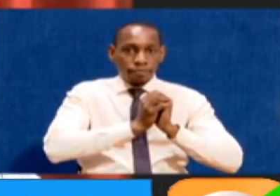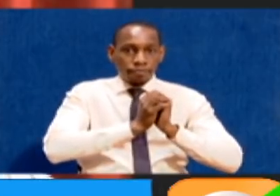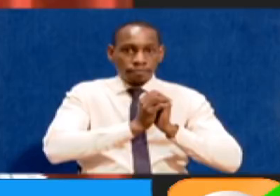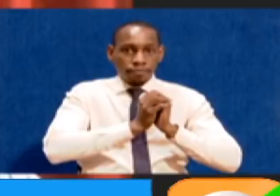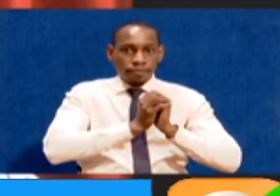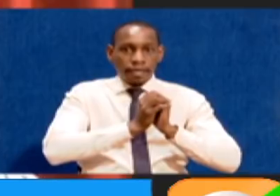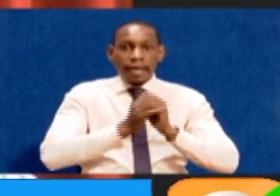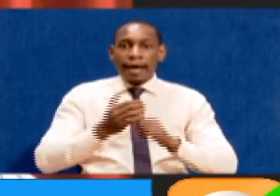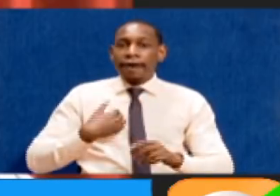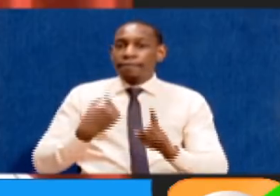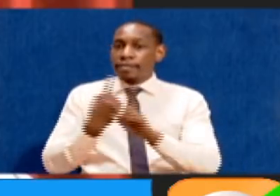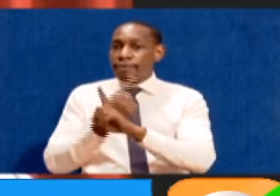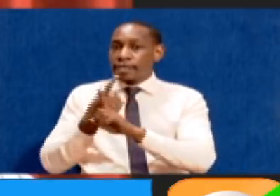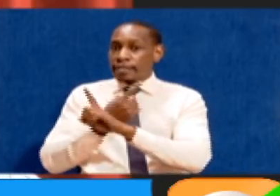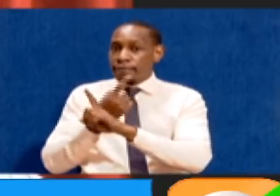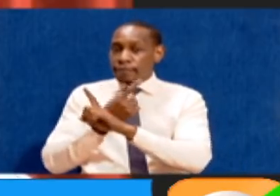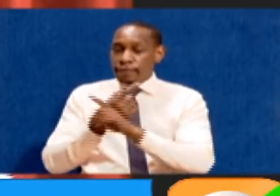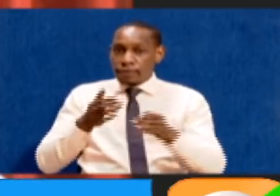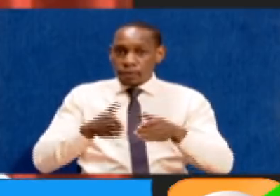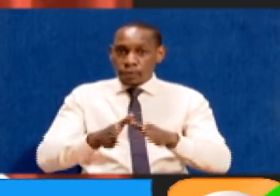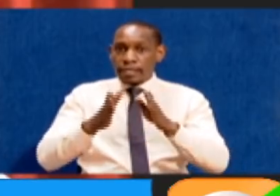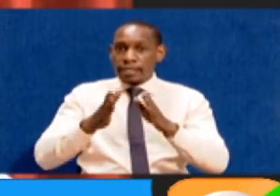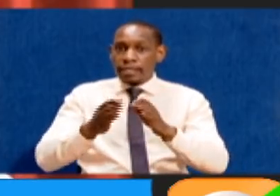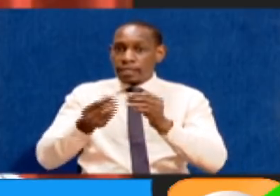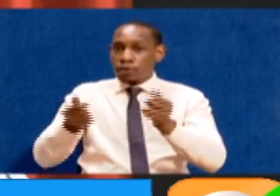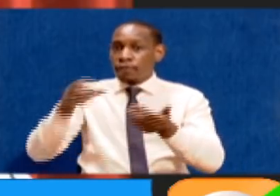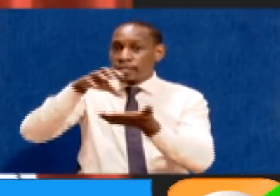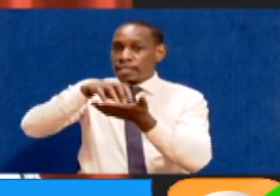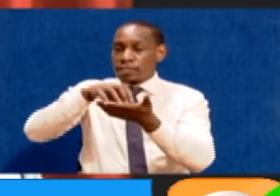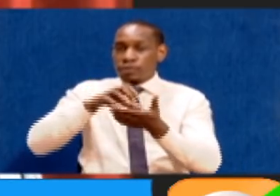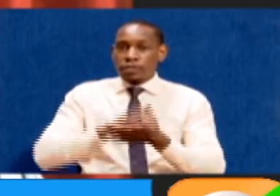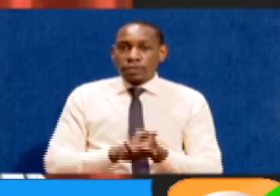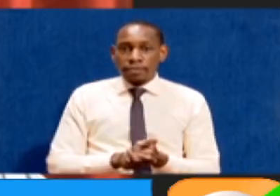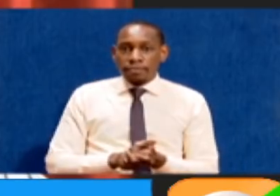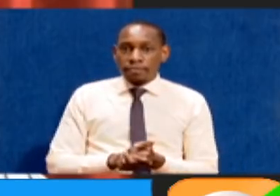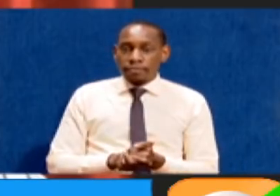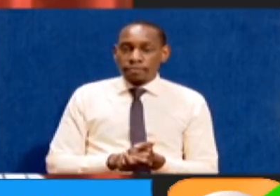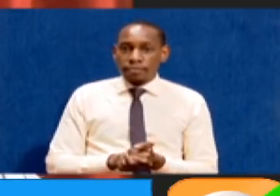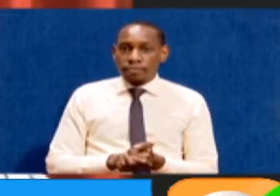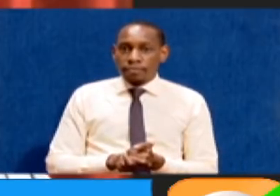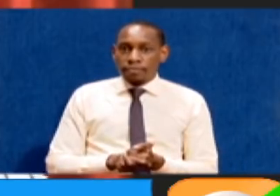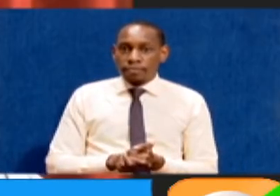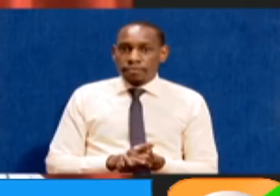when it comes to the worship, there are different ways of dealing with the situation. And